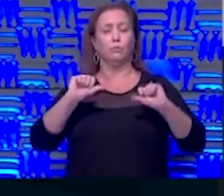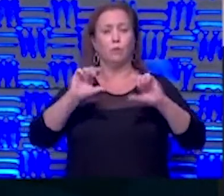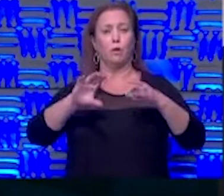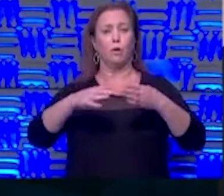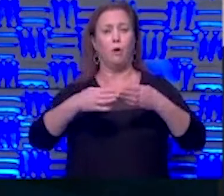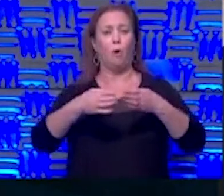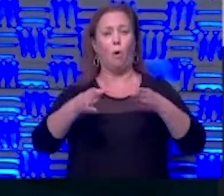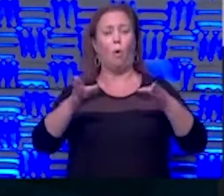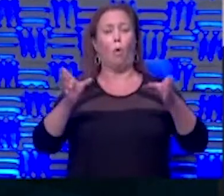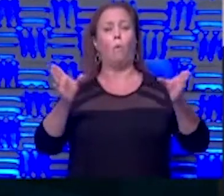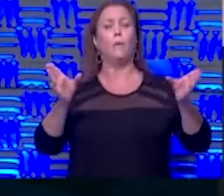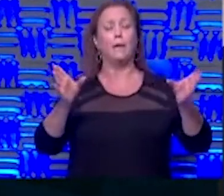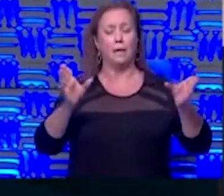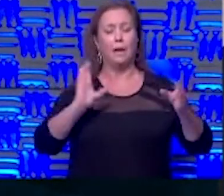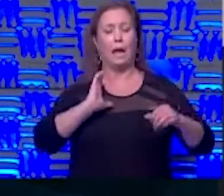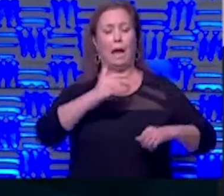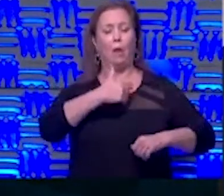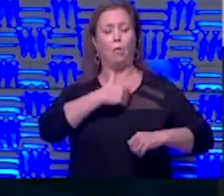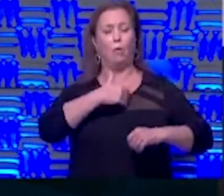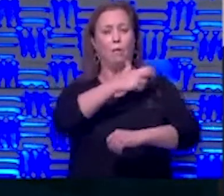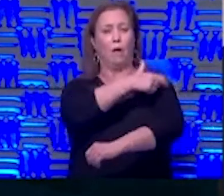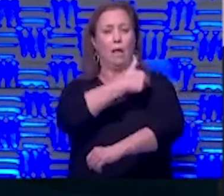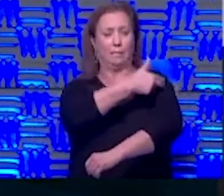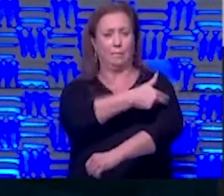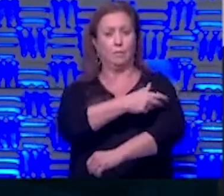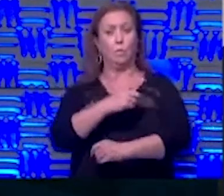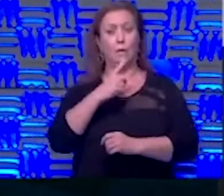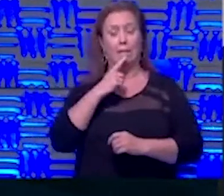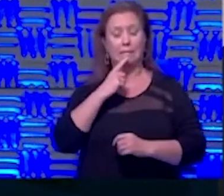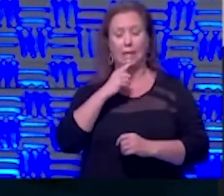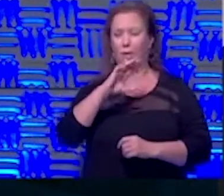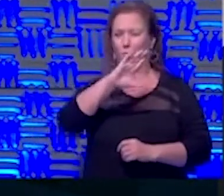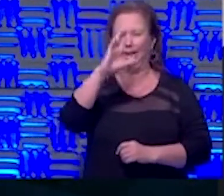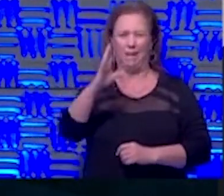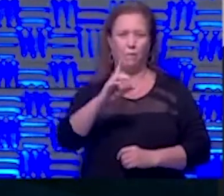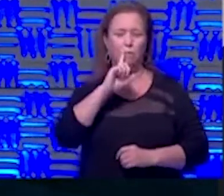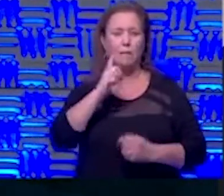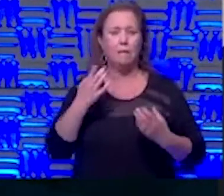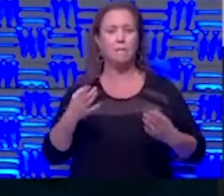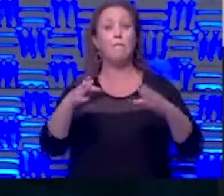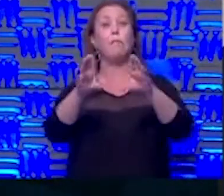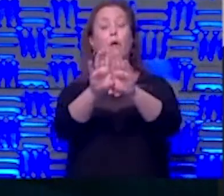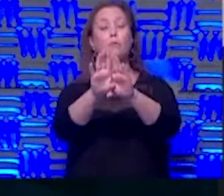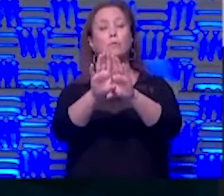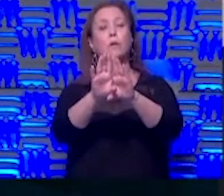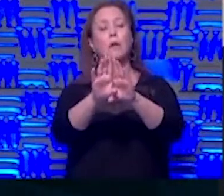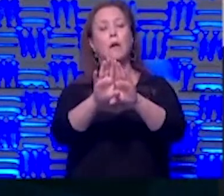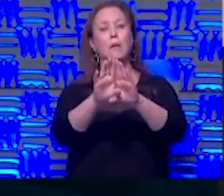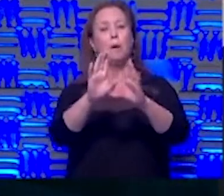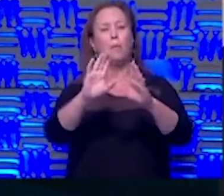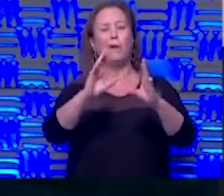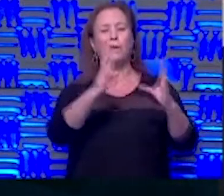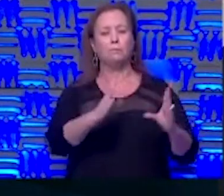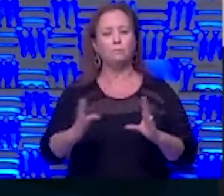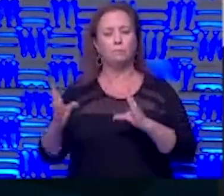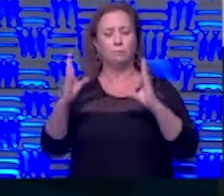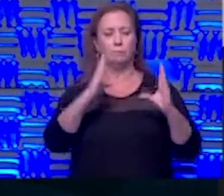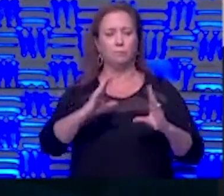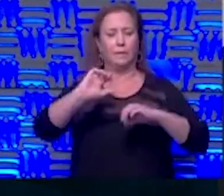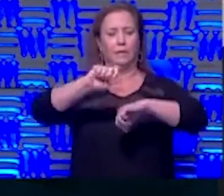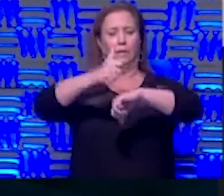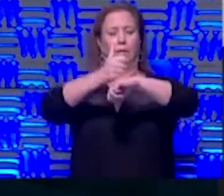a number of our facilities. And when I say that, we never really closed, but we certainly did reorient away